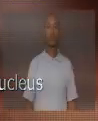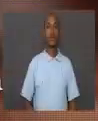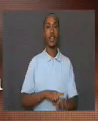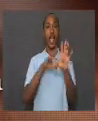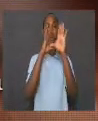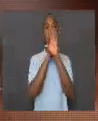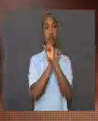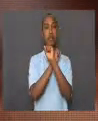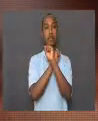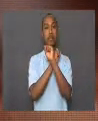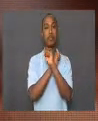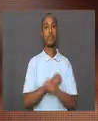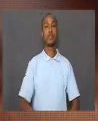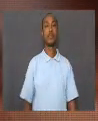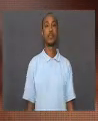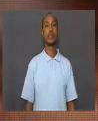Time's up.